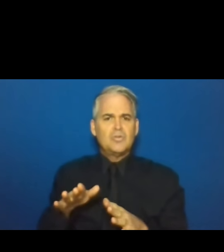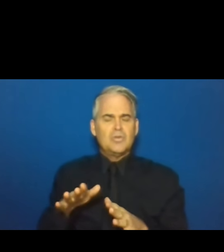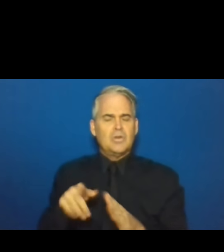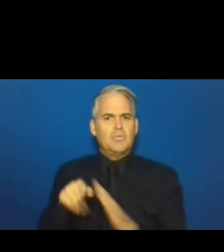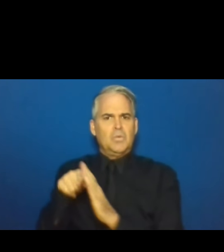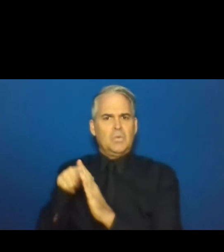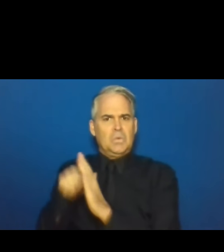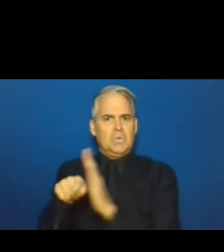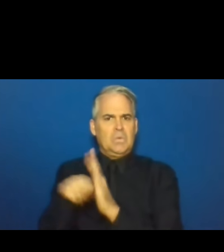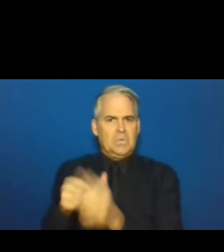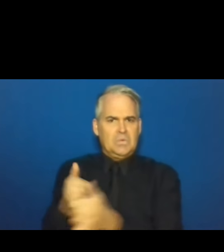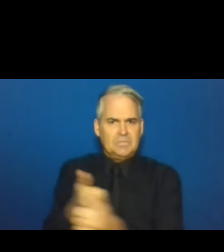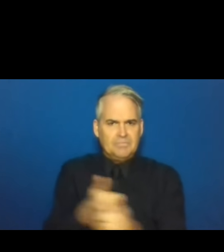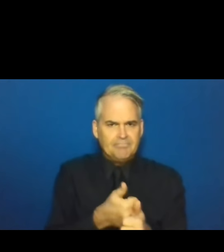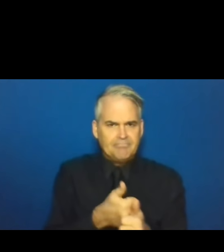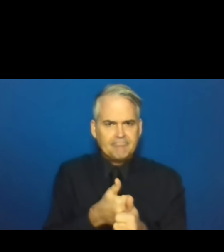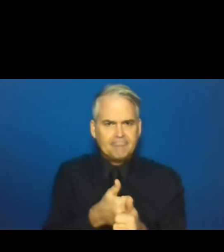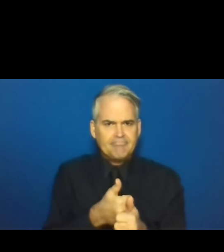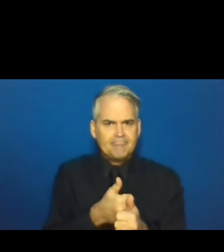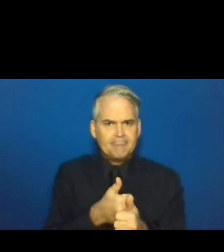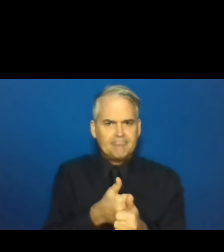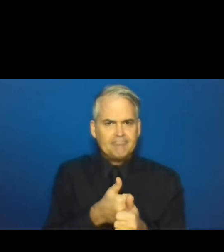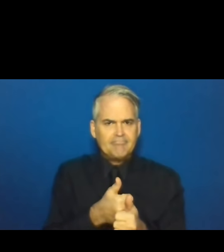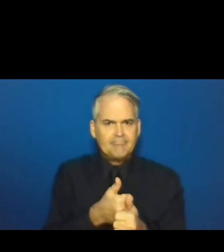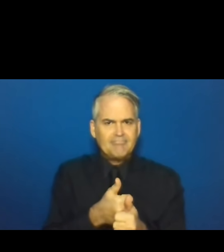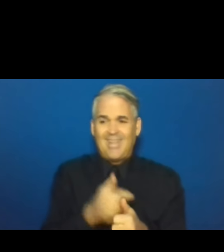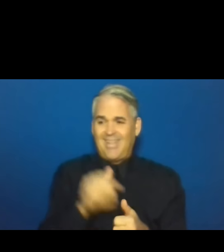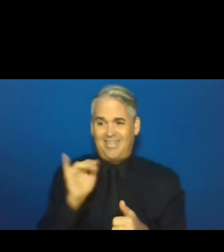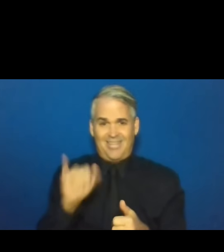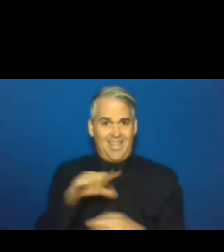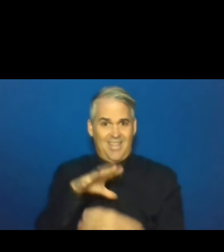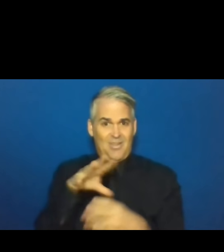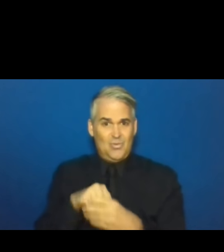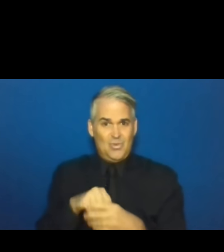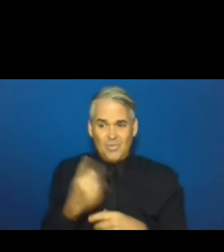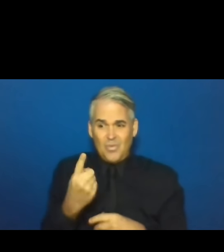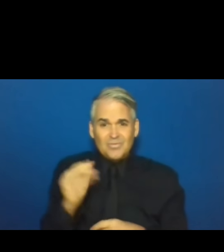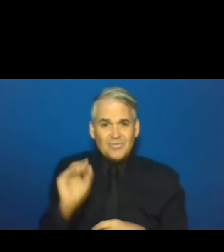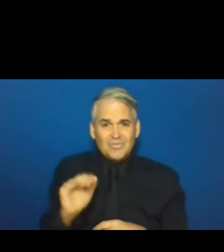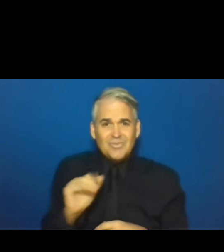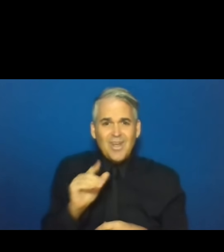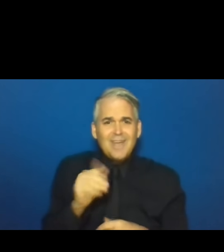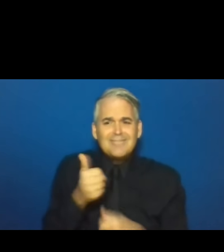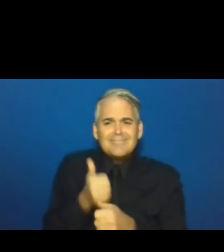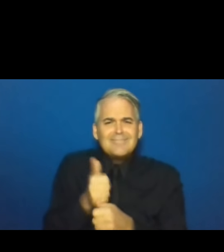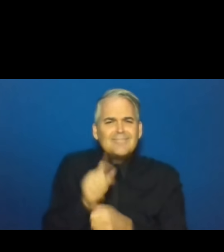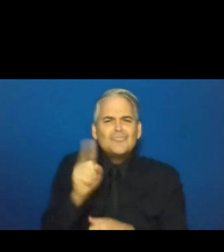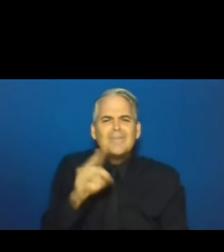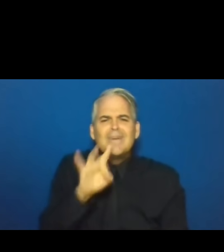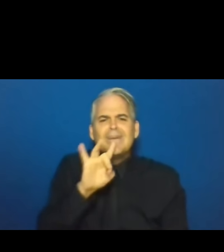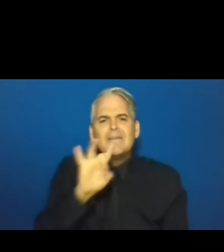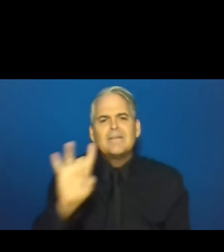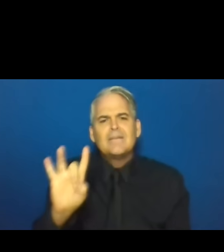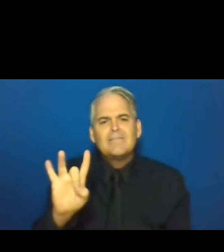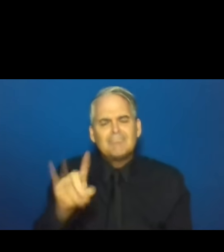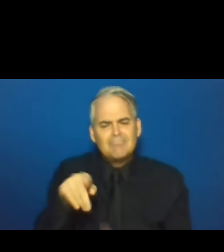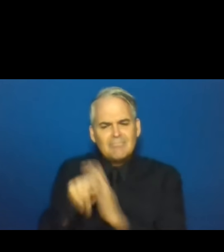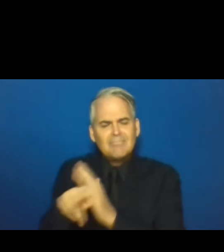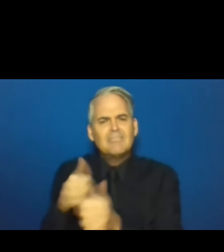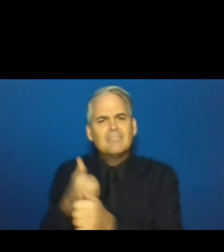victims have included students as young as 8 years old. We are in a pandemic, which caused an